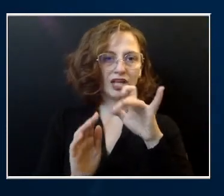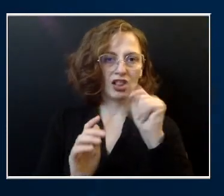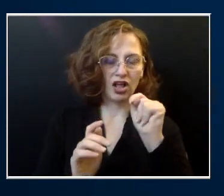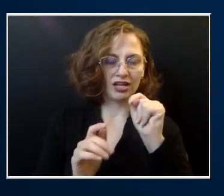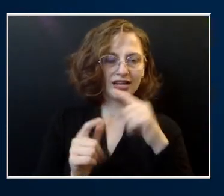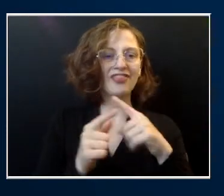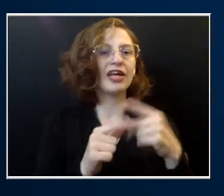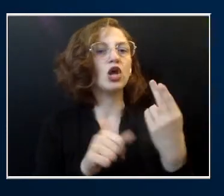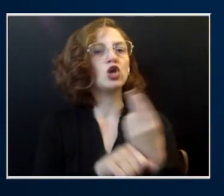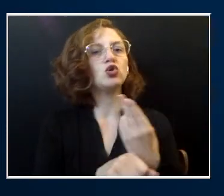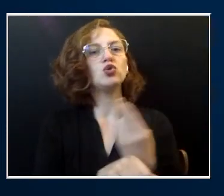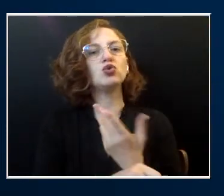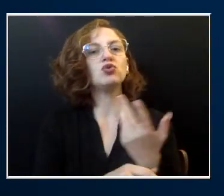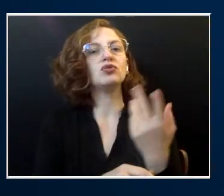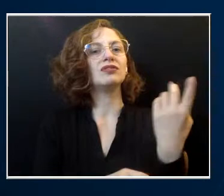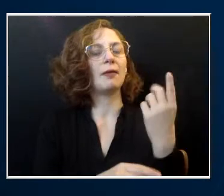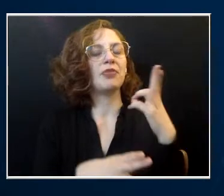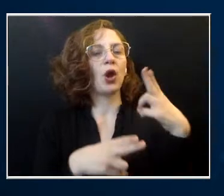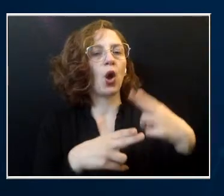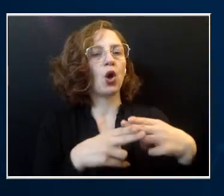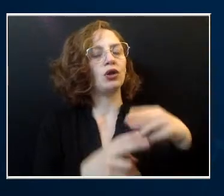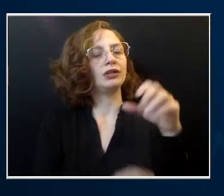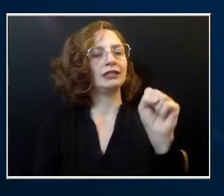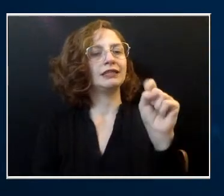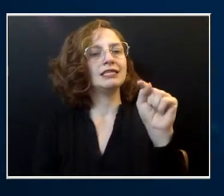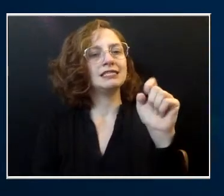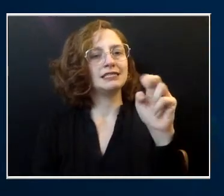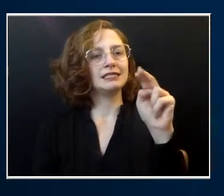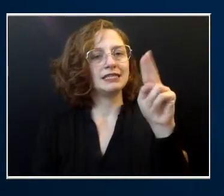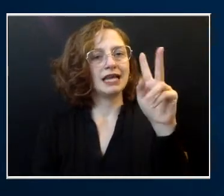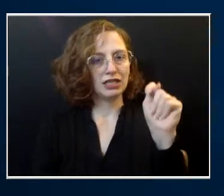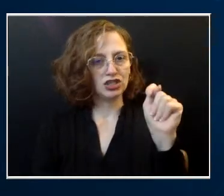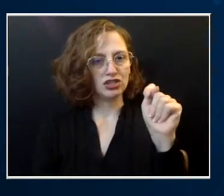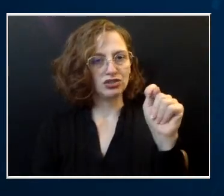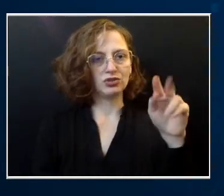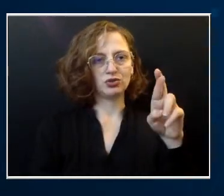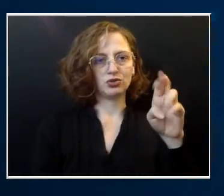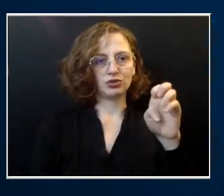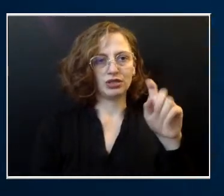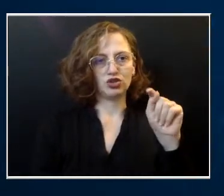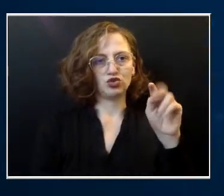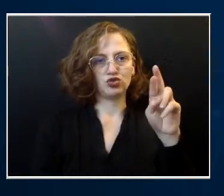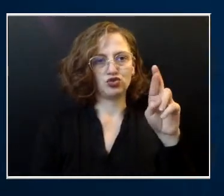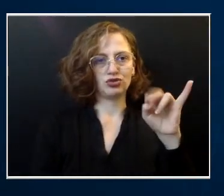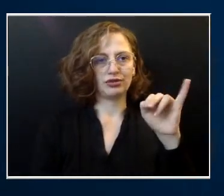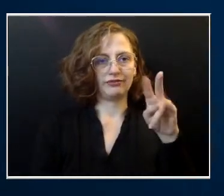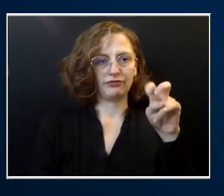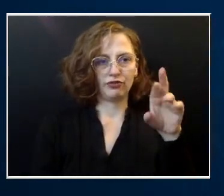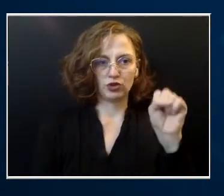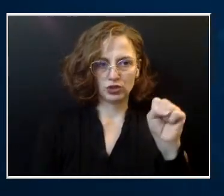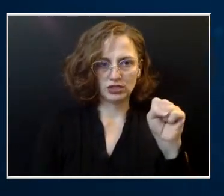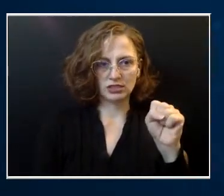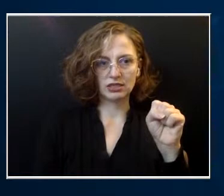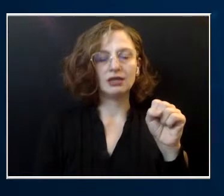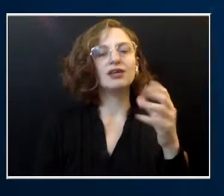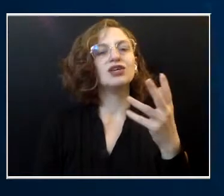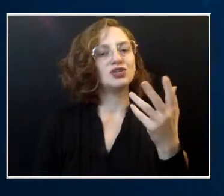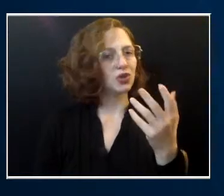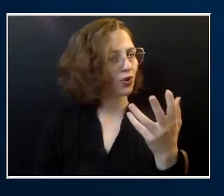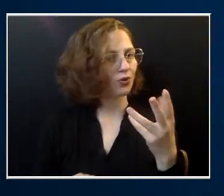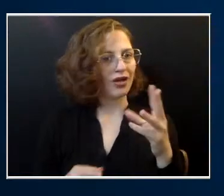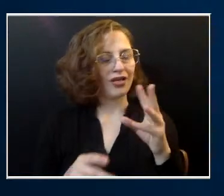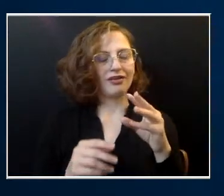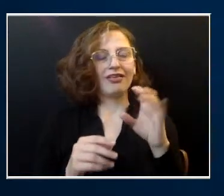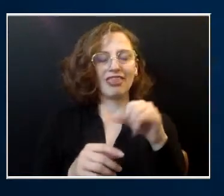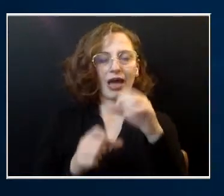put in another vessel in the body, except these ones, they expand in the clot and integrate with the clot, and then we ideally pull the